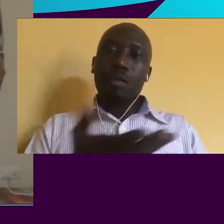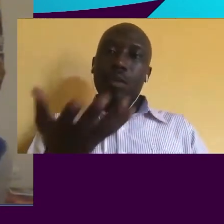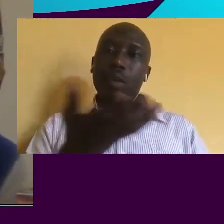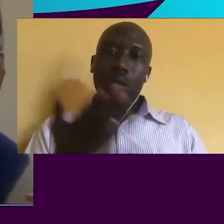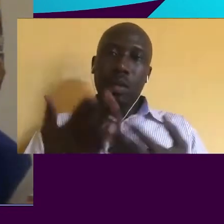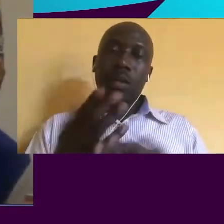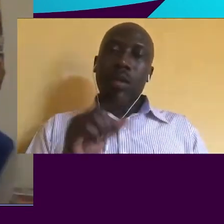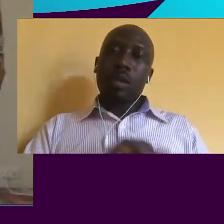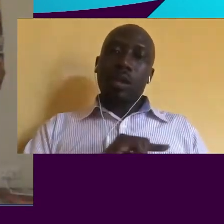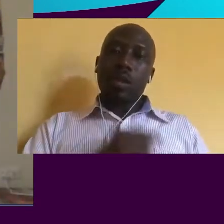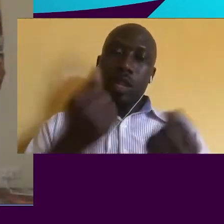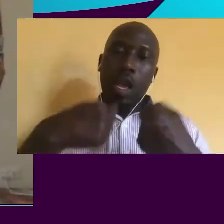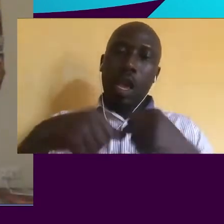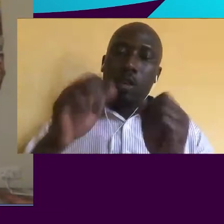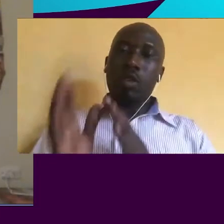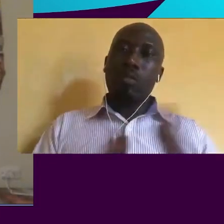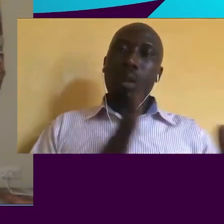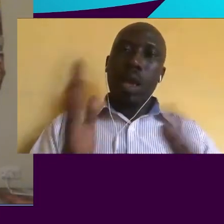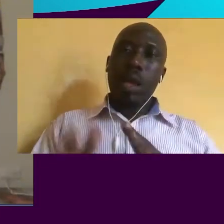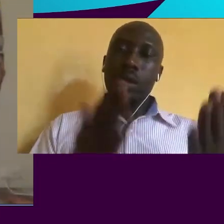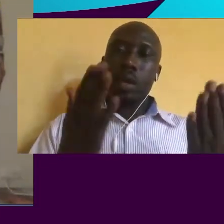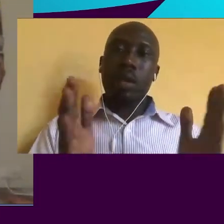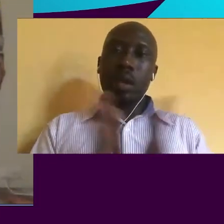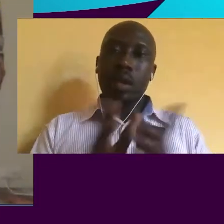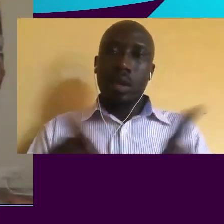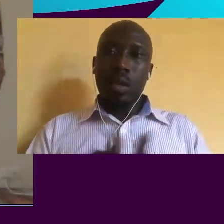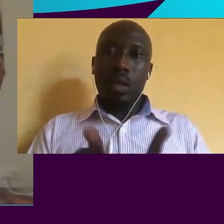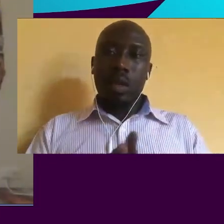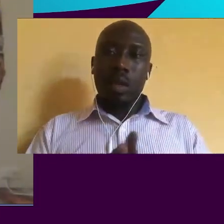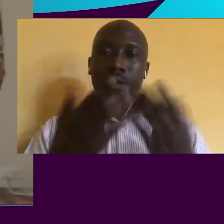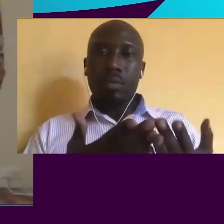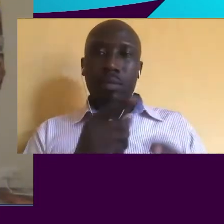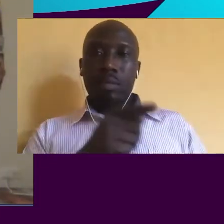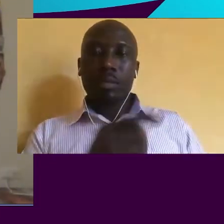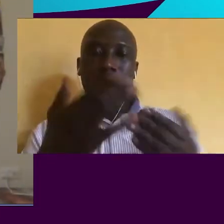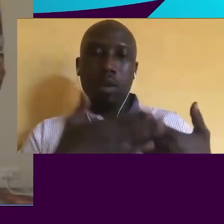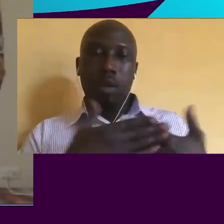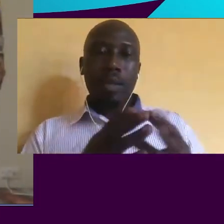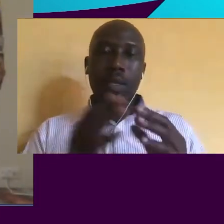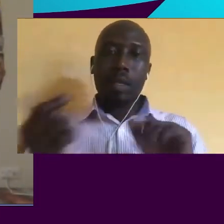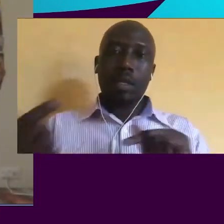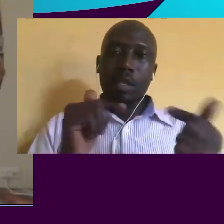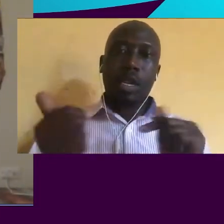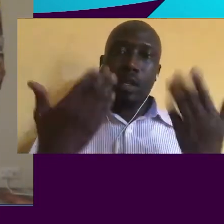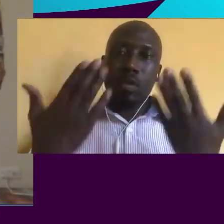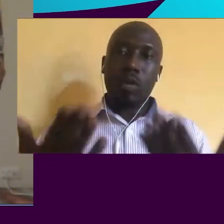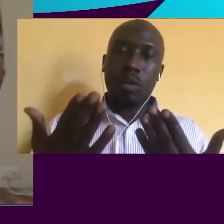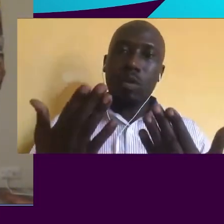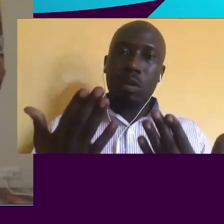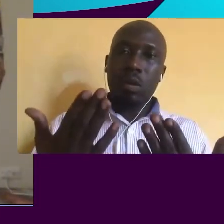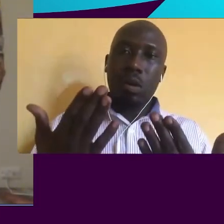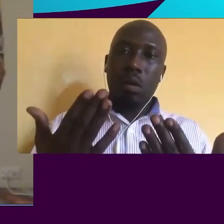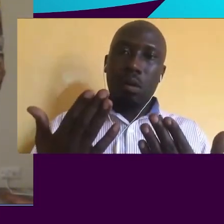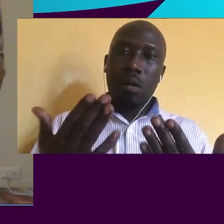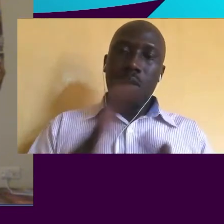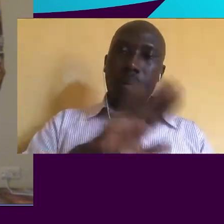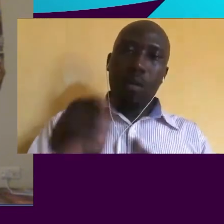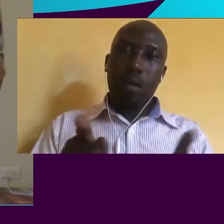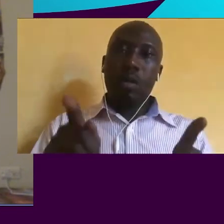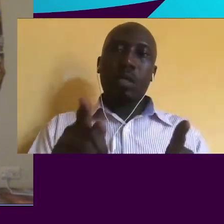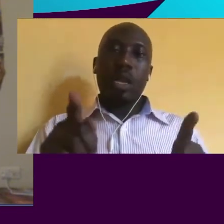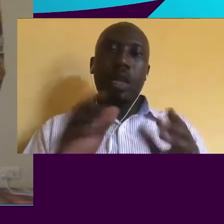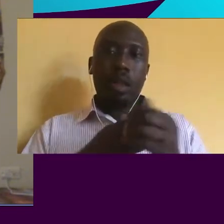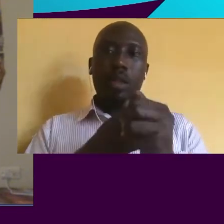plan, and just kind of open up the discussion to all of these leaders